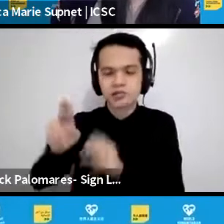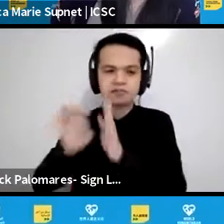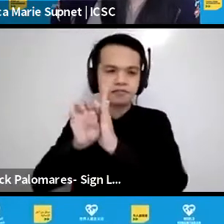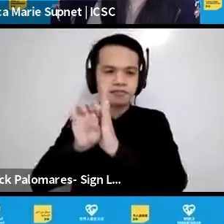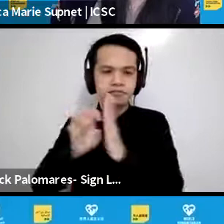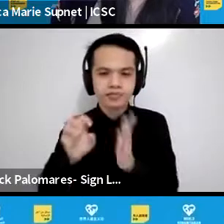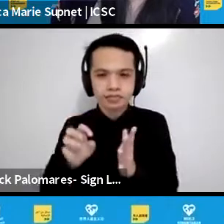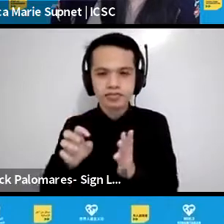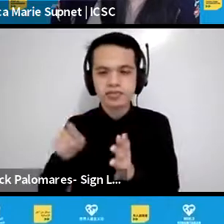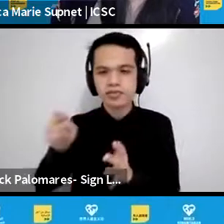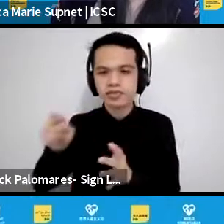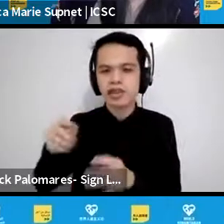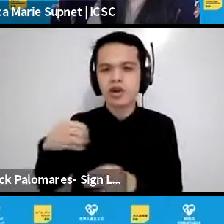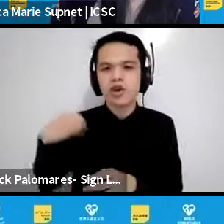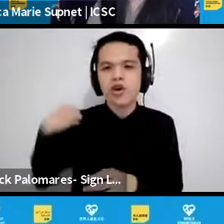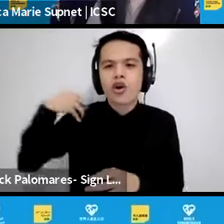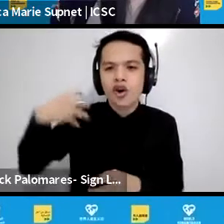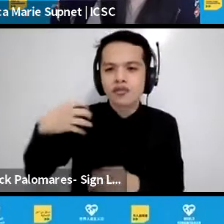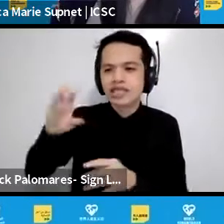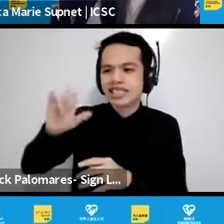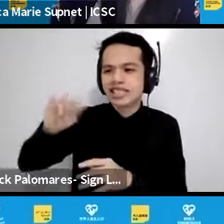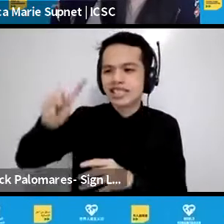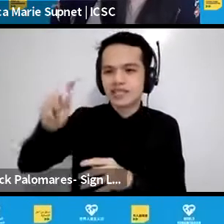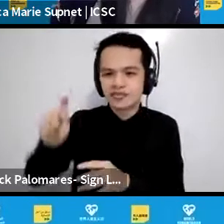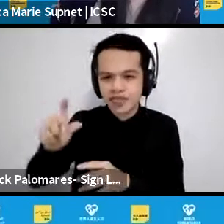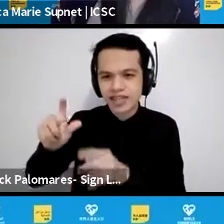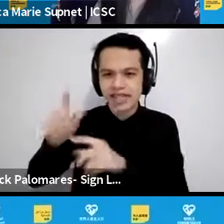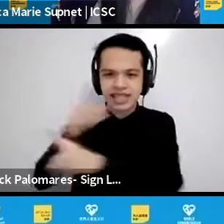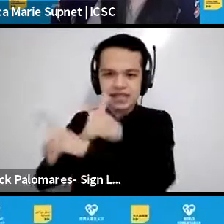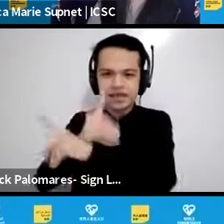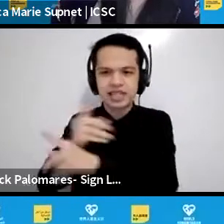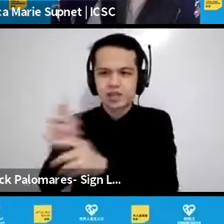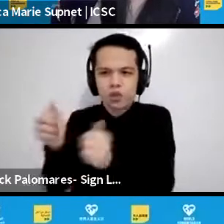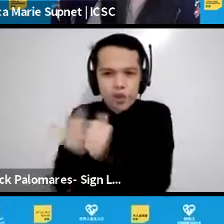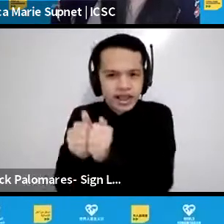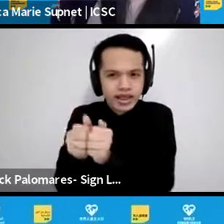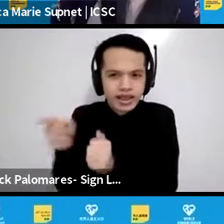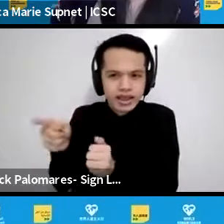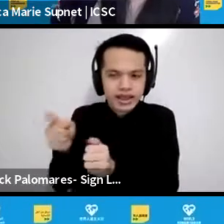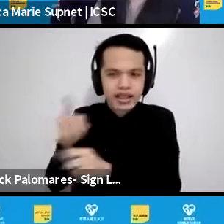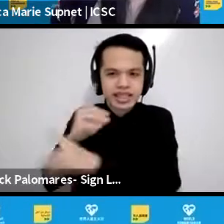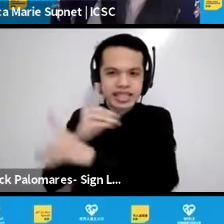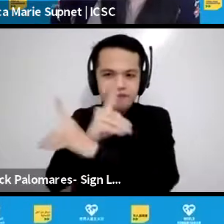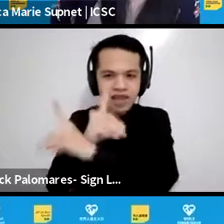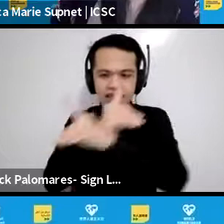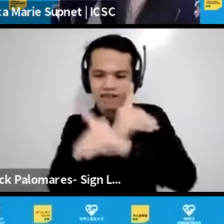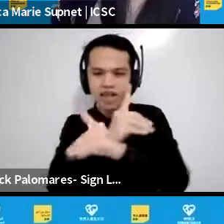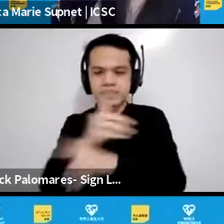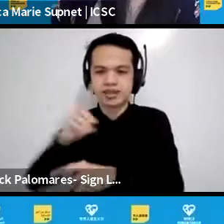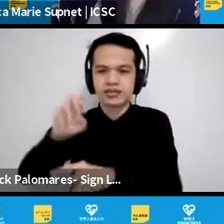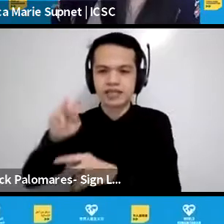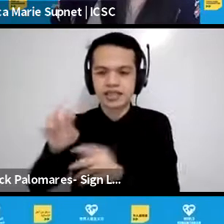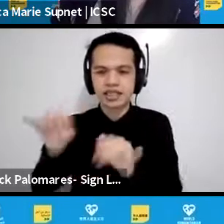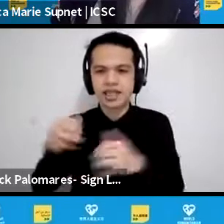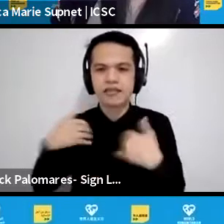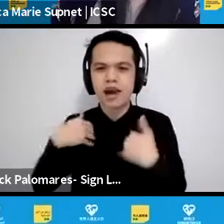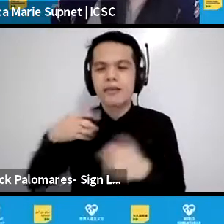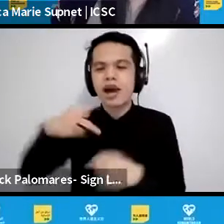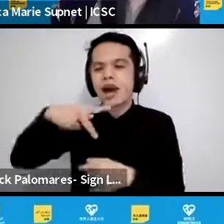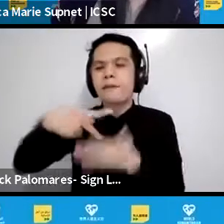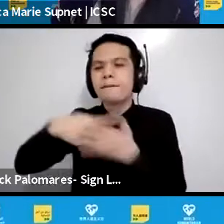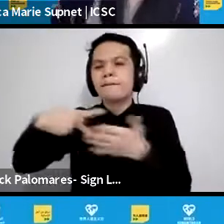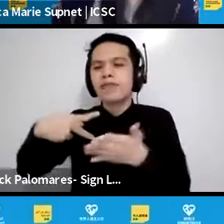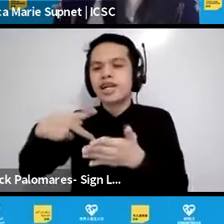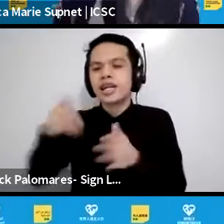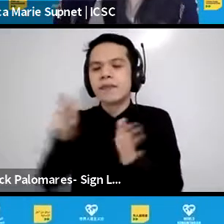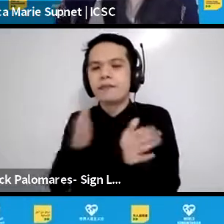example, Office of Civil Defense is also on top of this. They have what we call PIDRA, you know, the pre-disaster risk